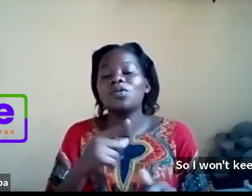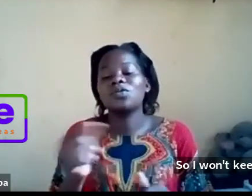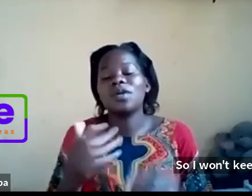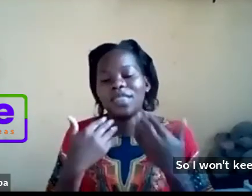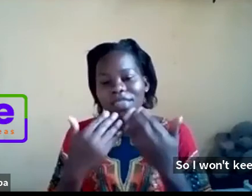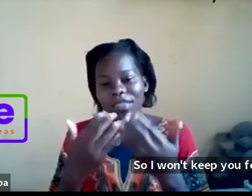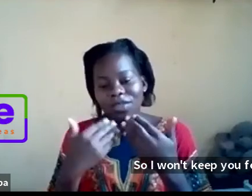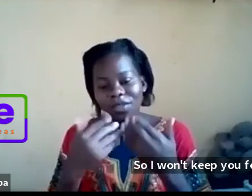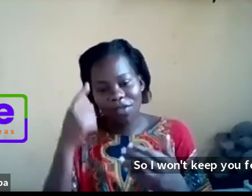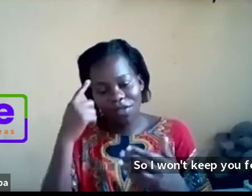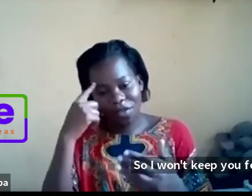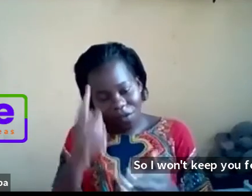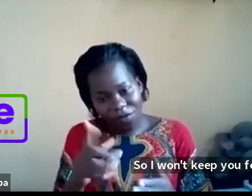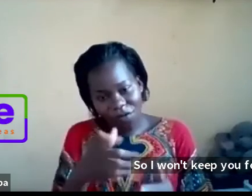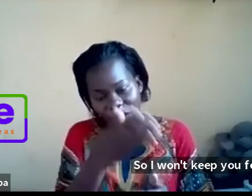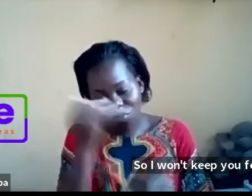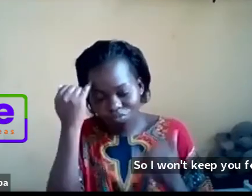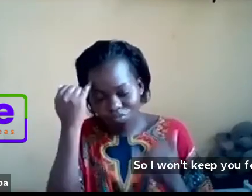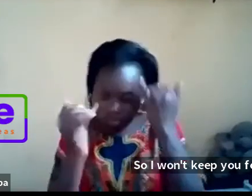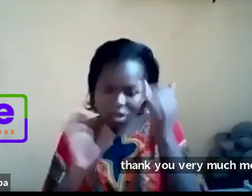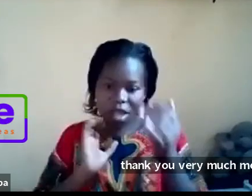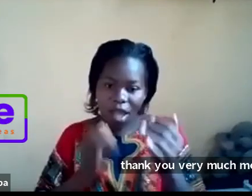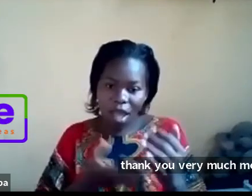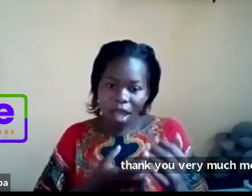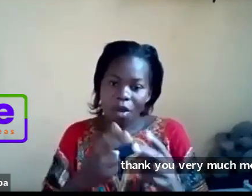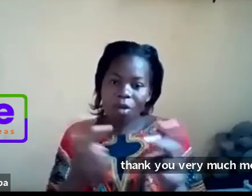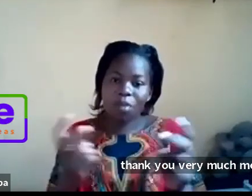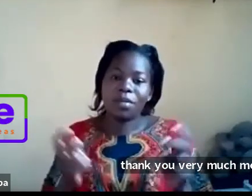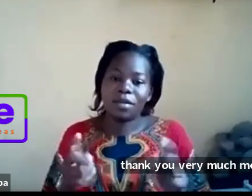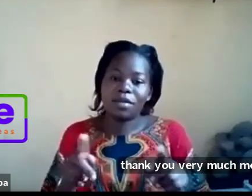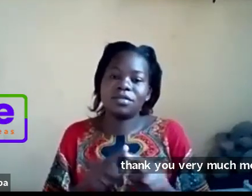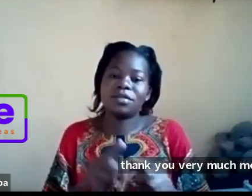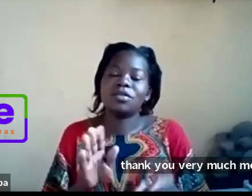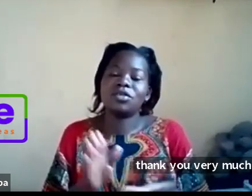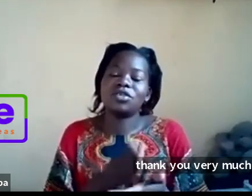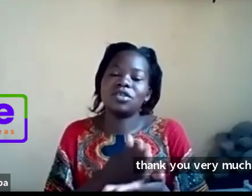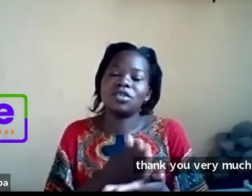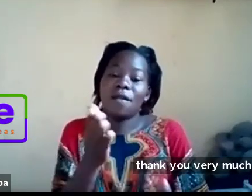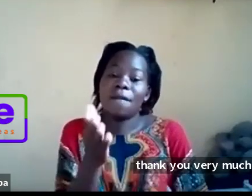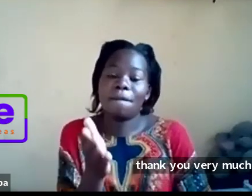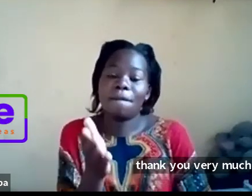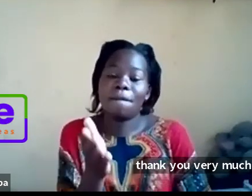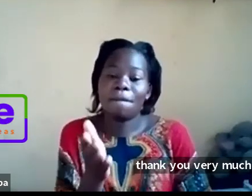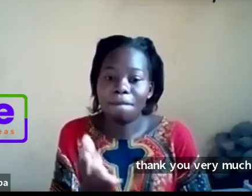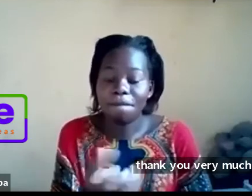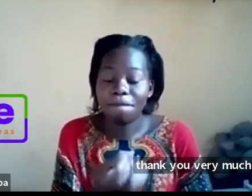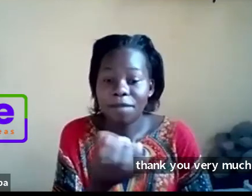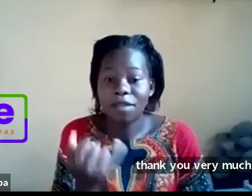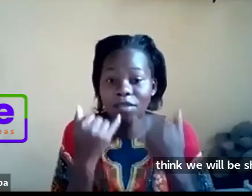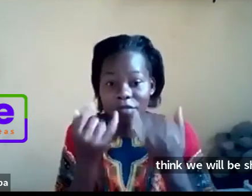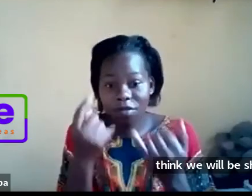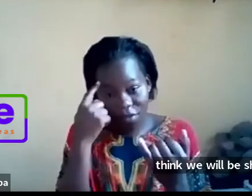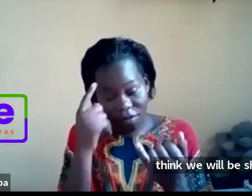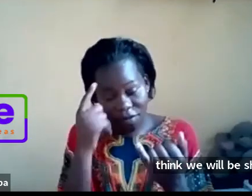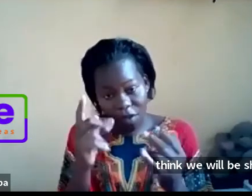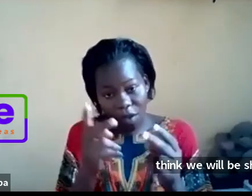enriching our panel. And I think we will be sharing, there will be a lot of information for the benefit of the participants that will be going